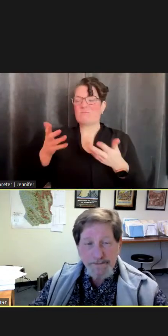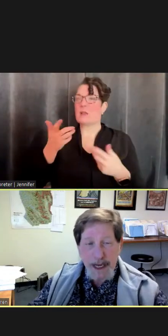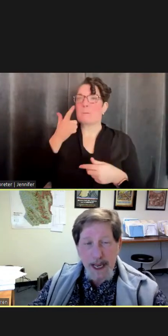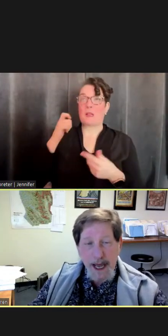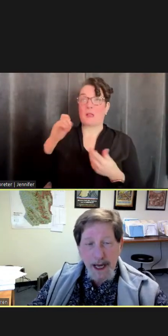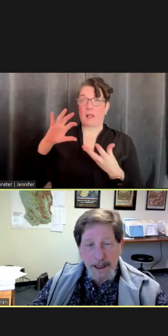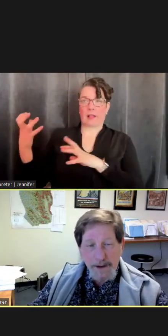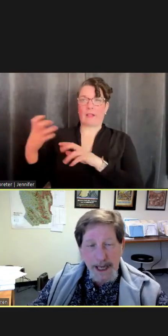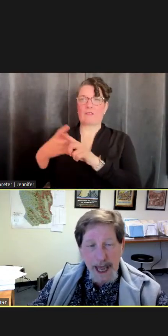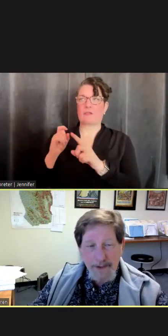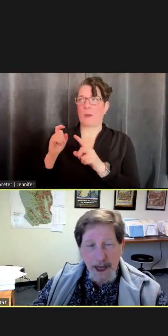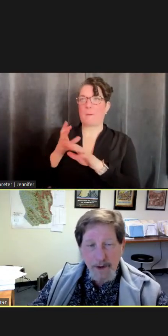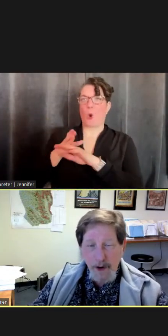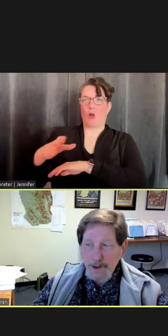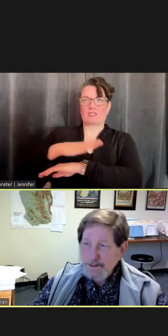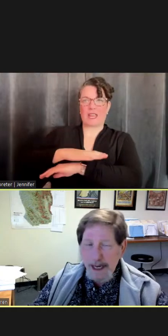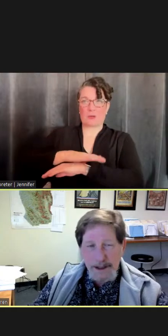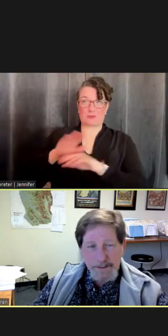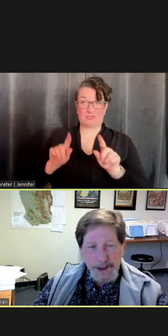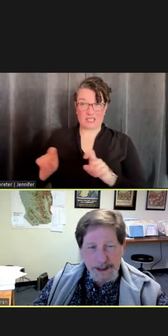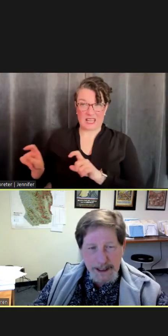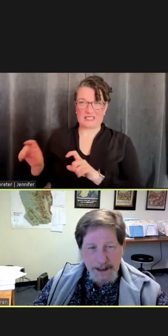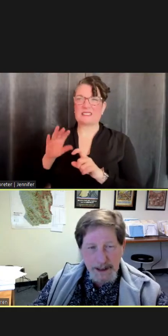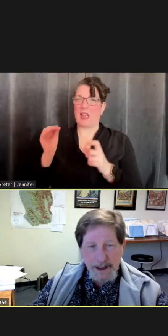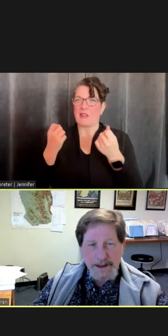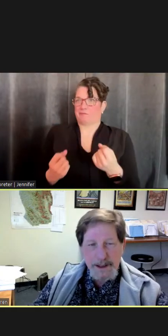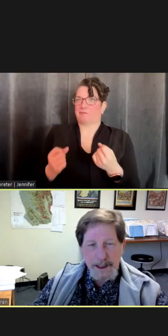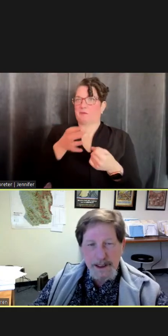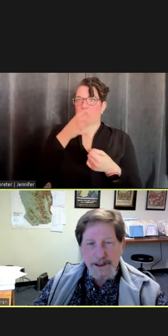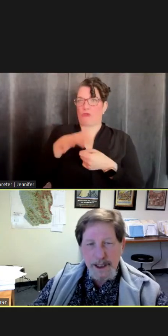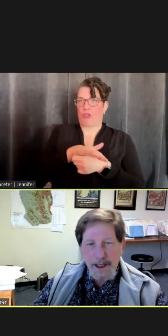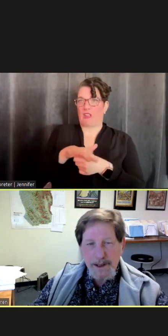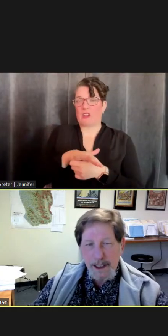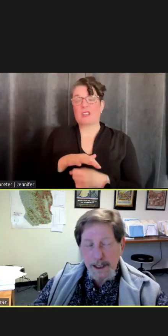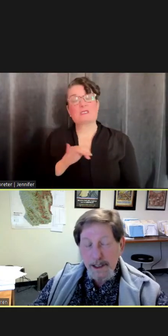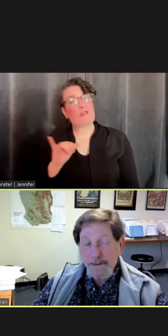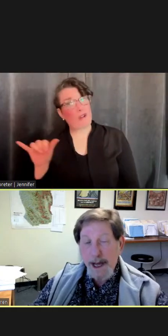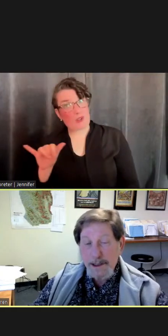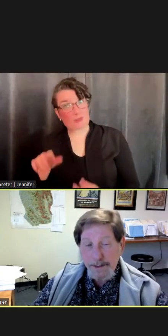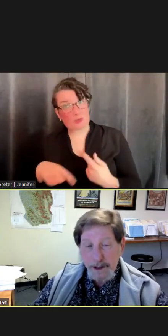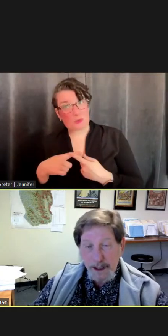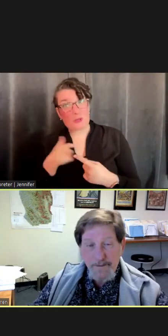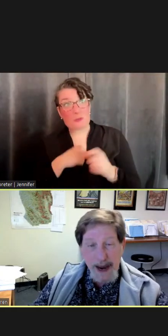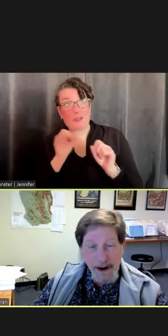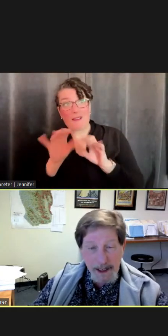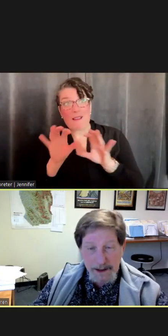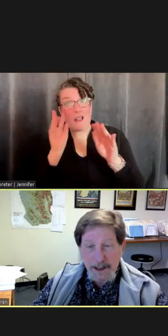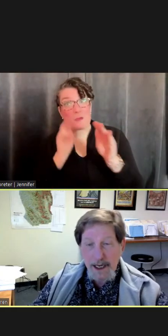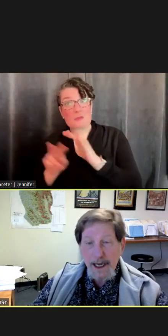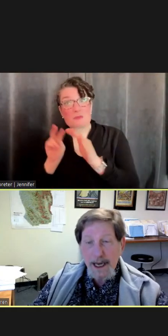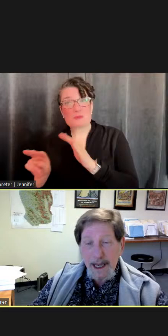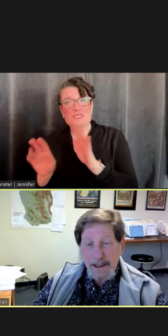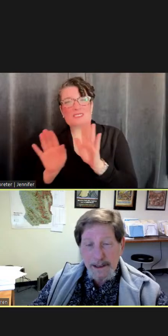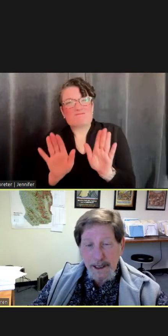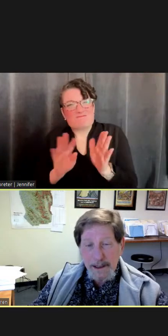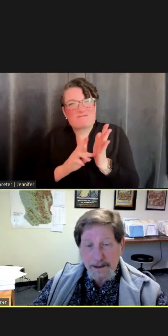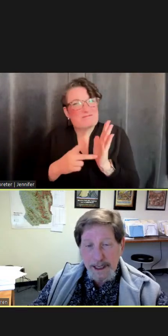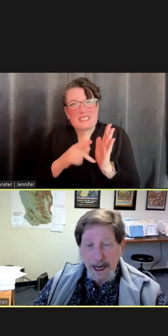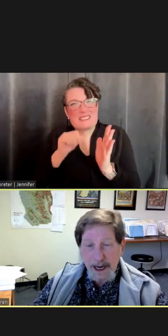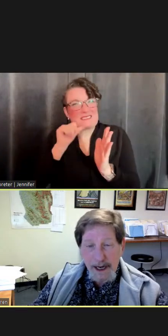testing. Another caveat we've always made to predicting this is the possibility of variants.